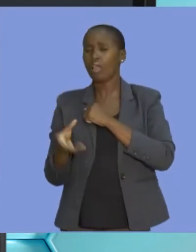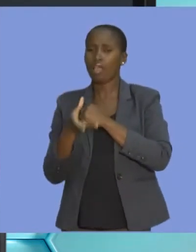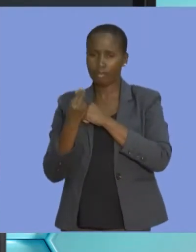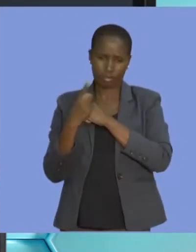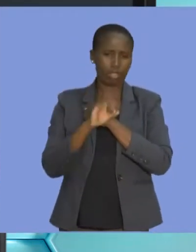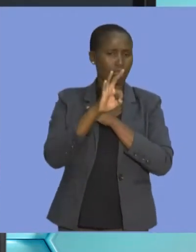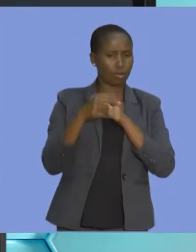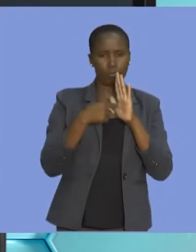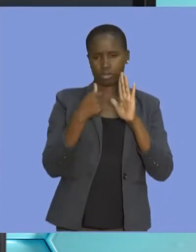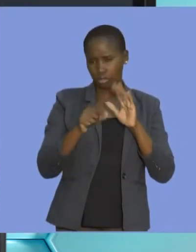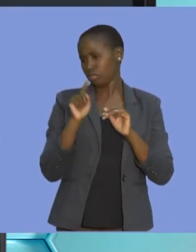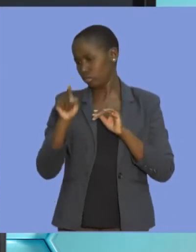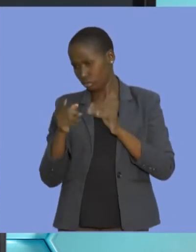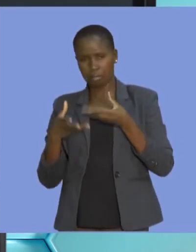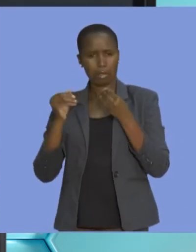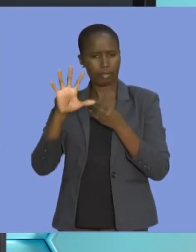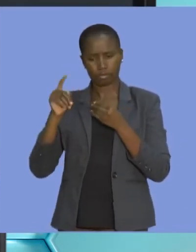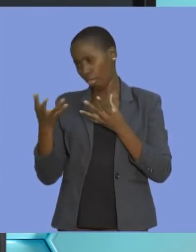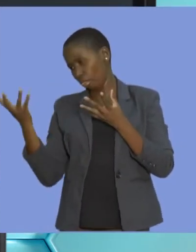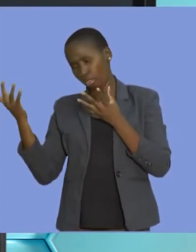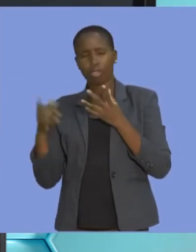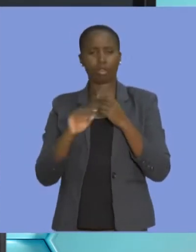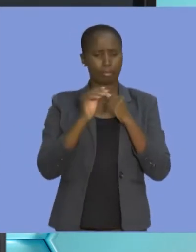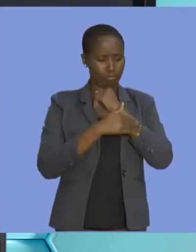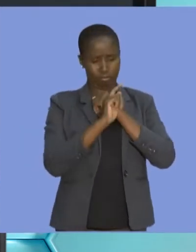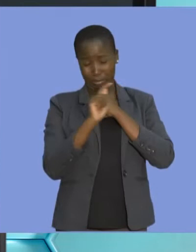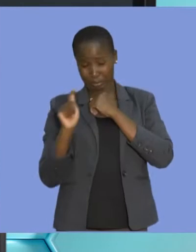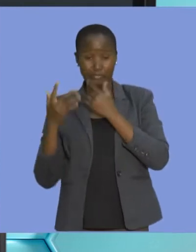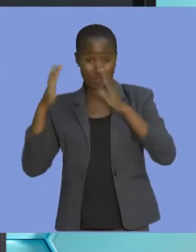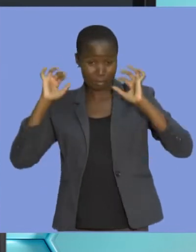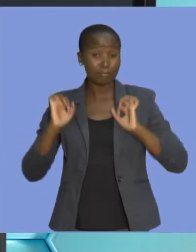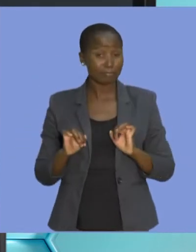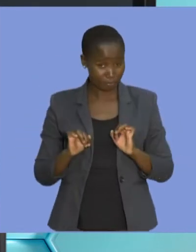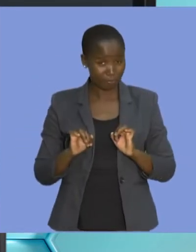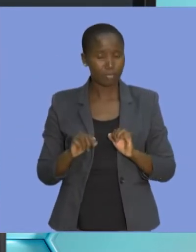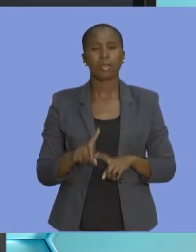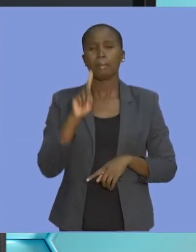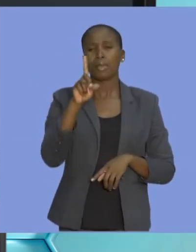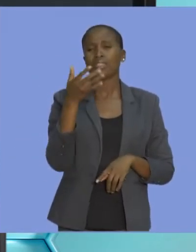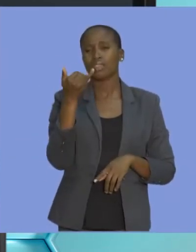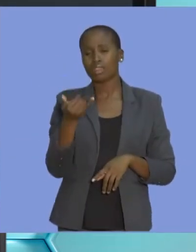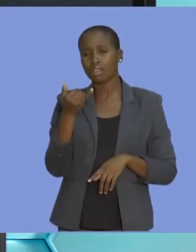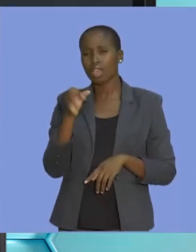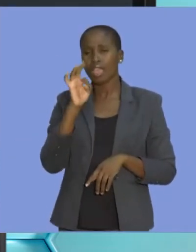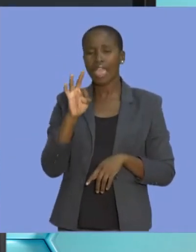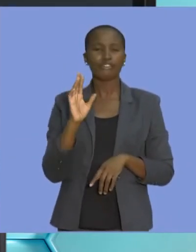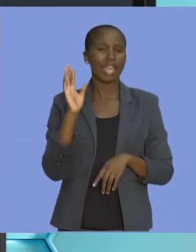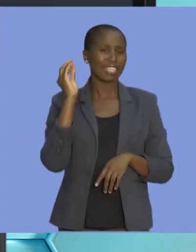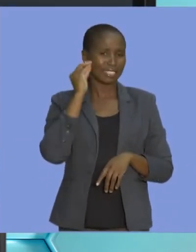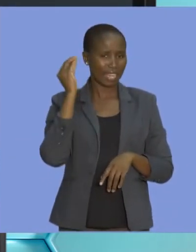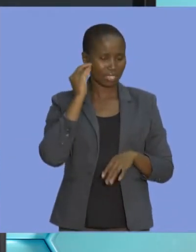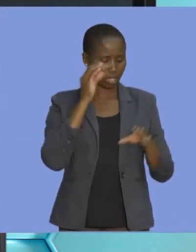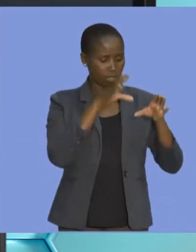this country population was 50-something million. But what if data is grouped in a